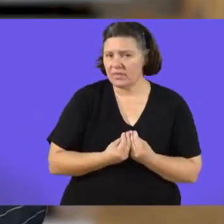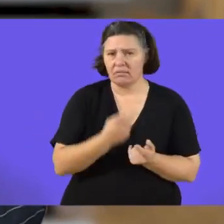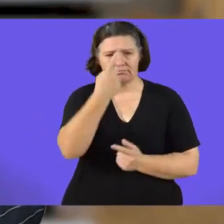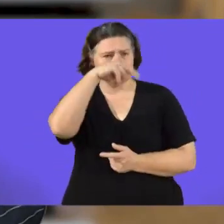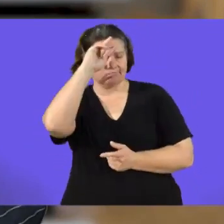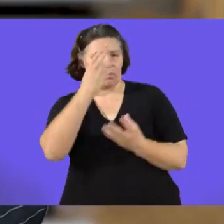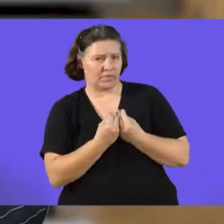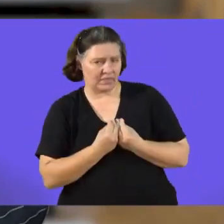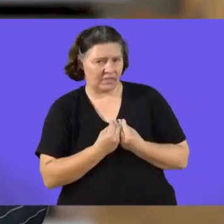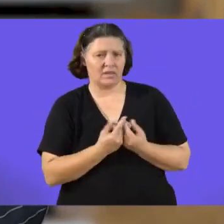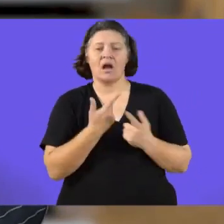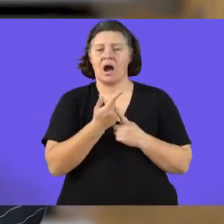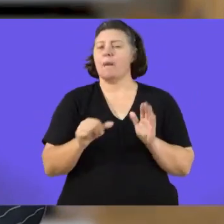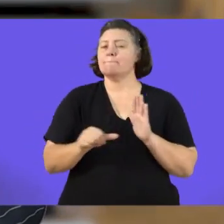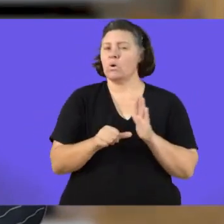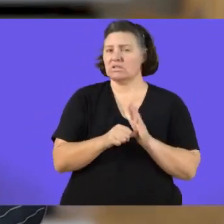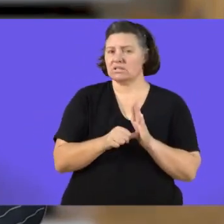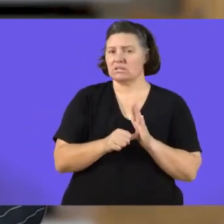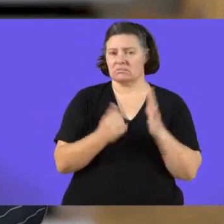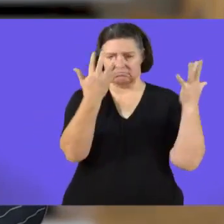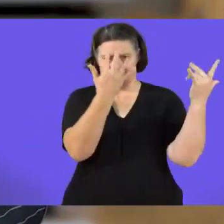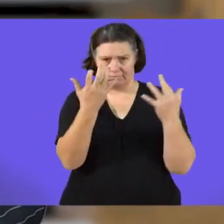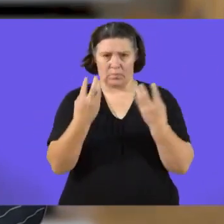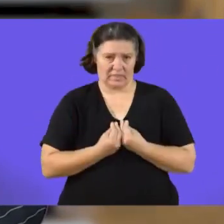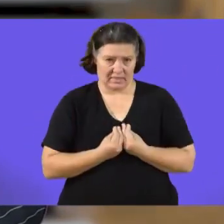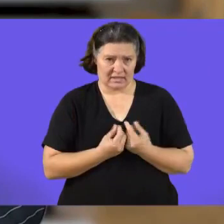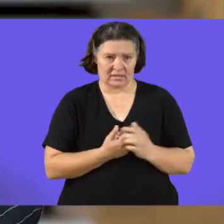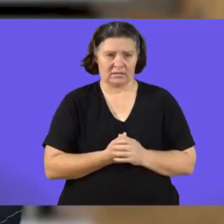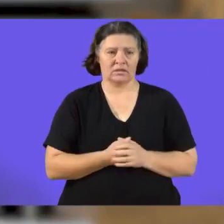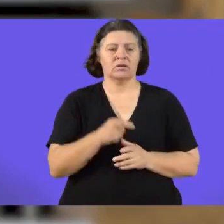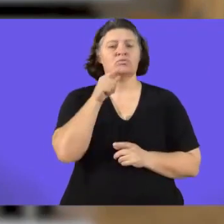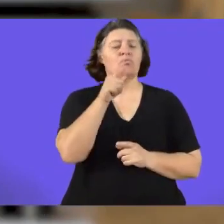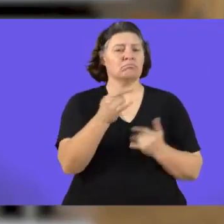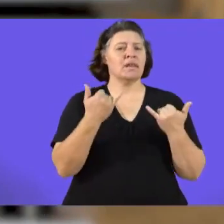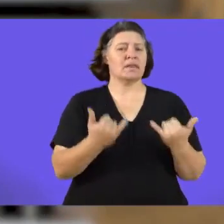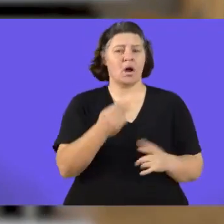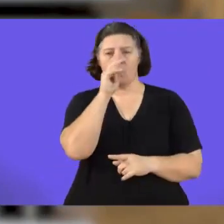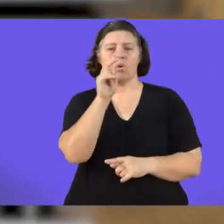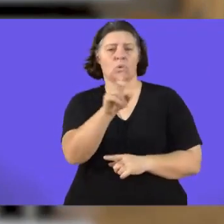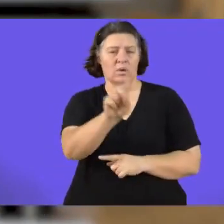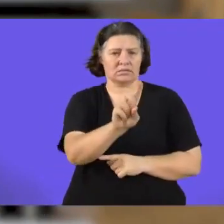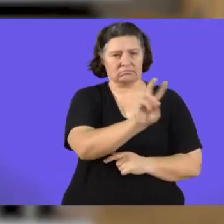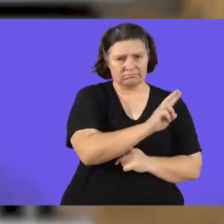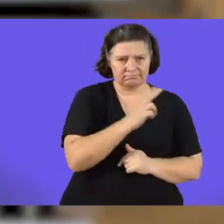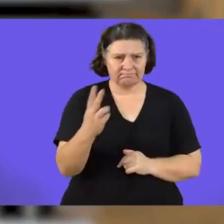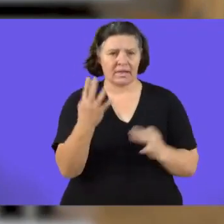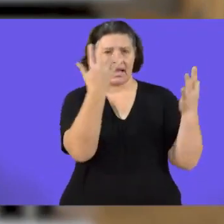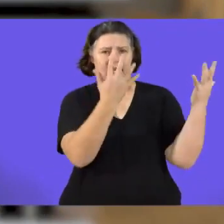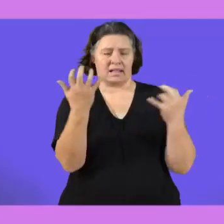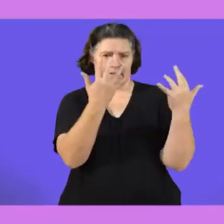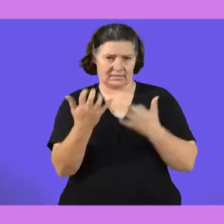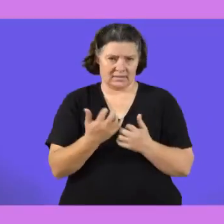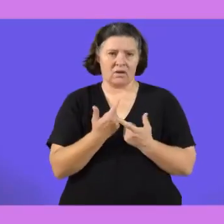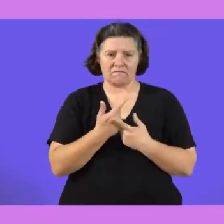me, interpret with me, and most important, do the sums with me. All right, so at this moment in time, we'll be looking at conversions